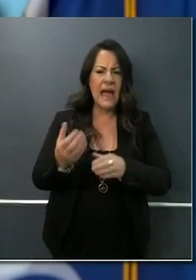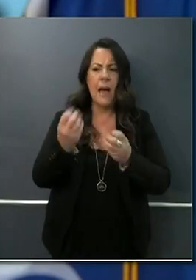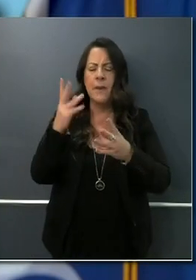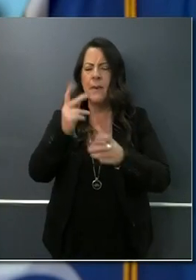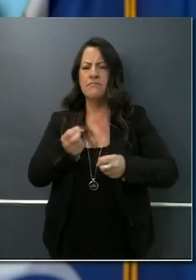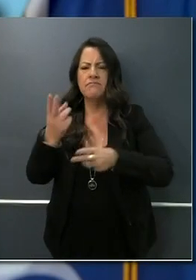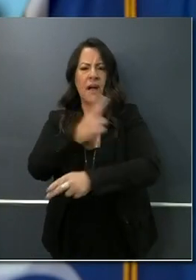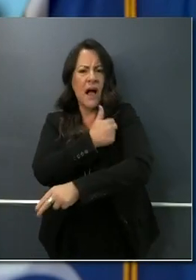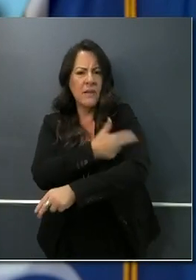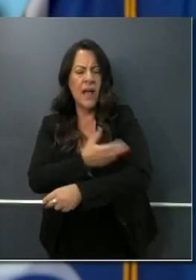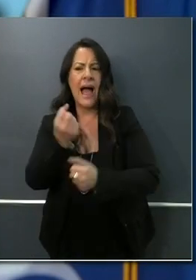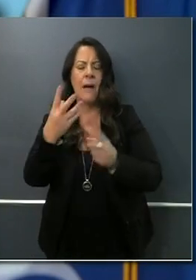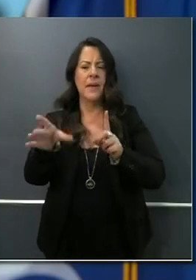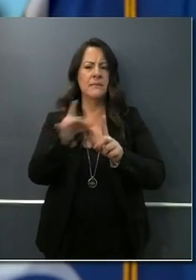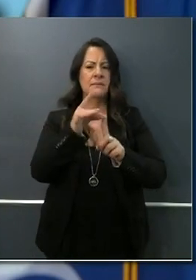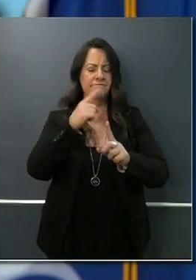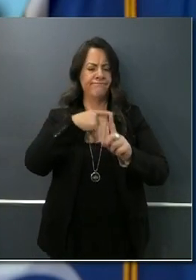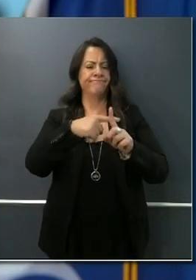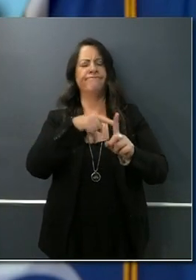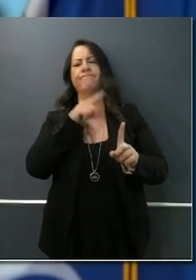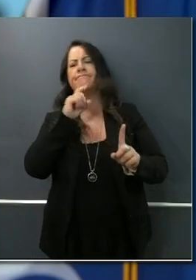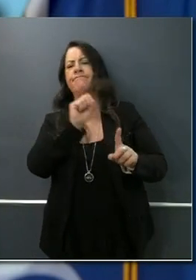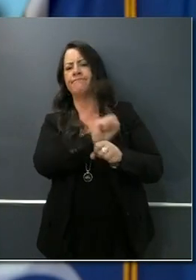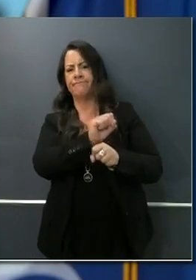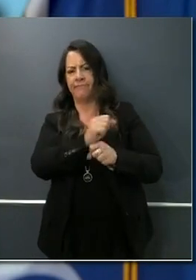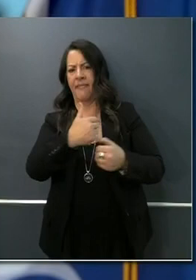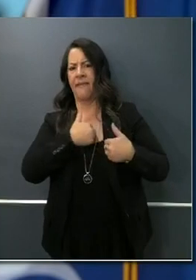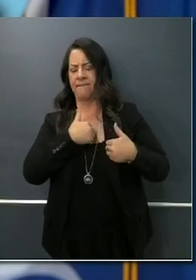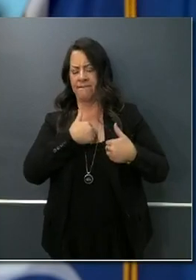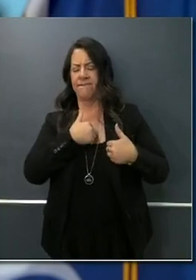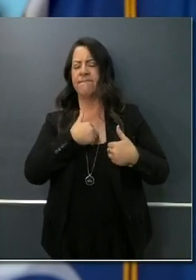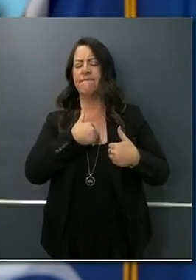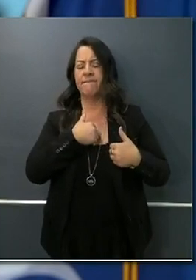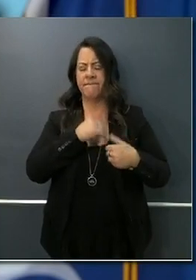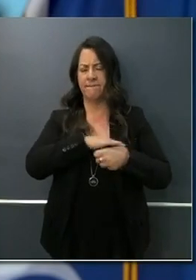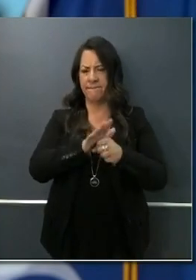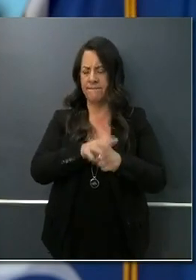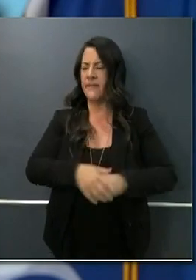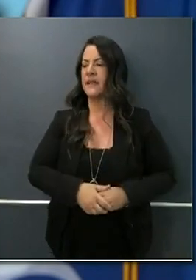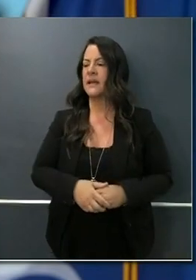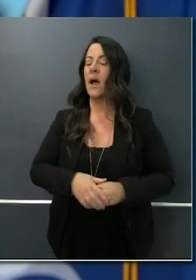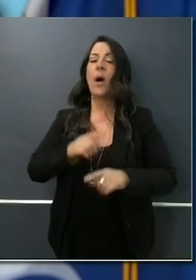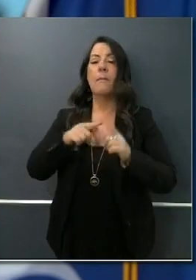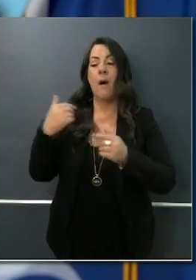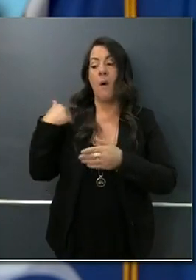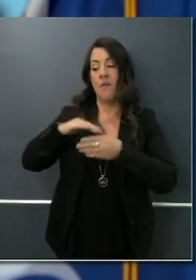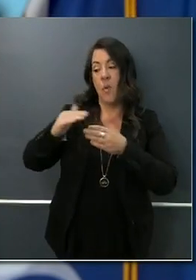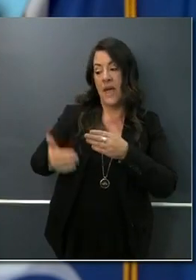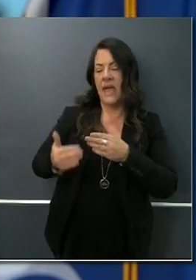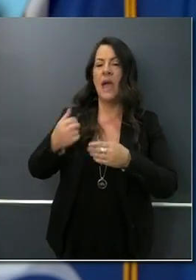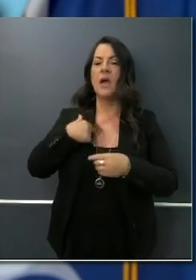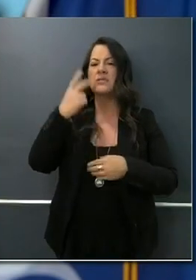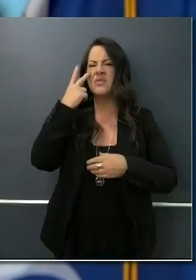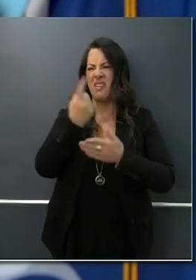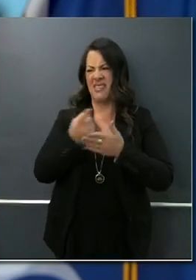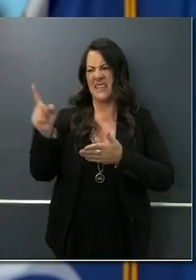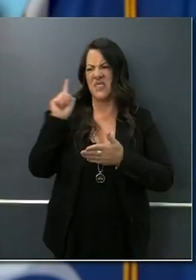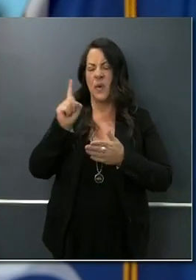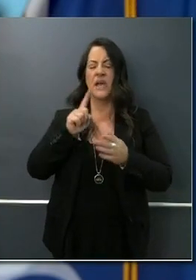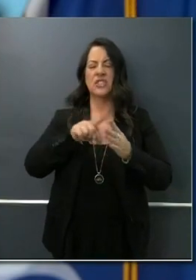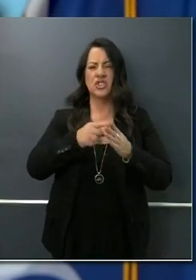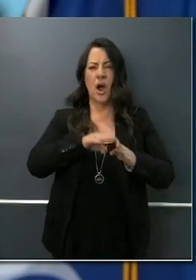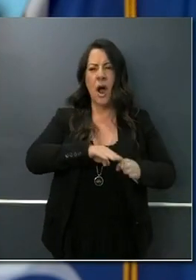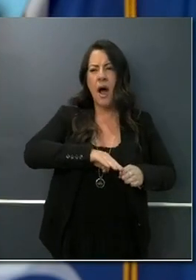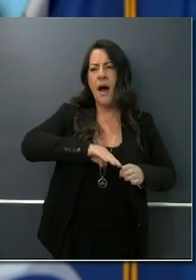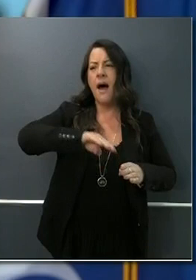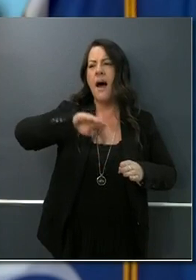hospitalization, number of positives in the state of California. Over the weekend, we started to see a modest decline from that peak last week in the number